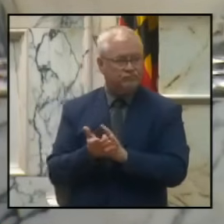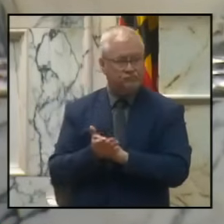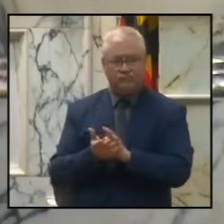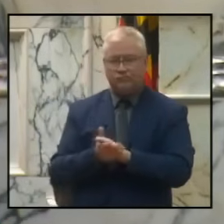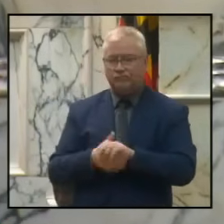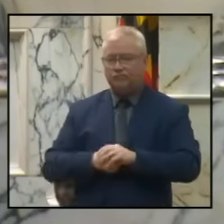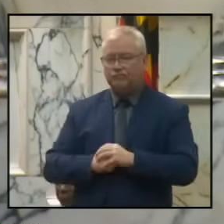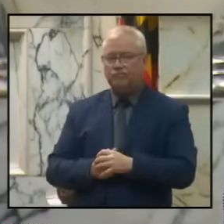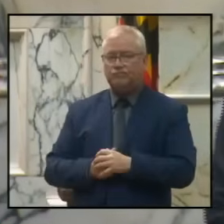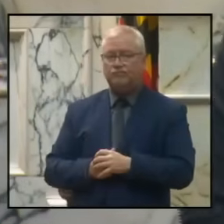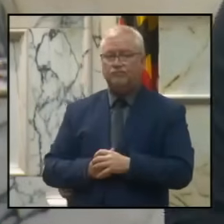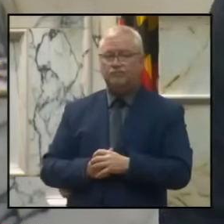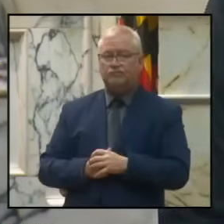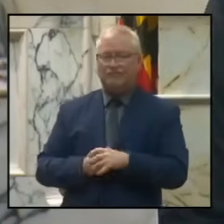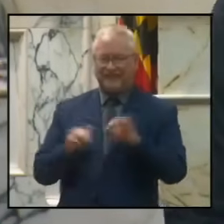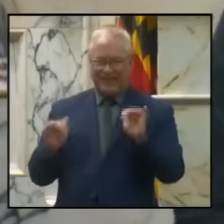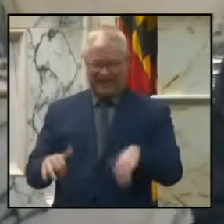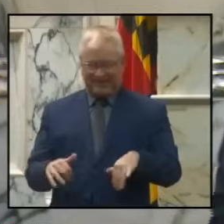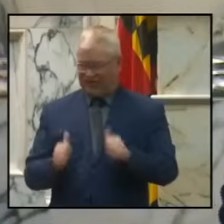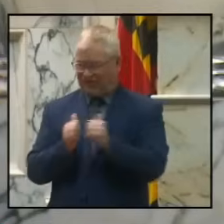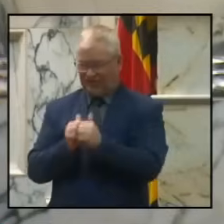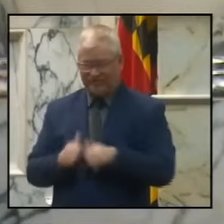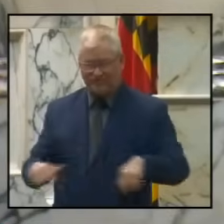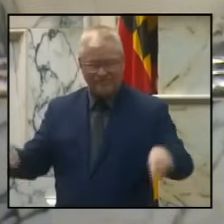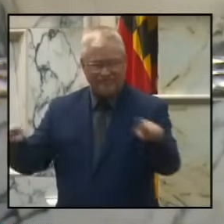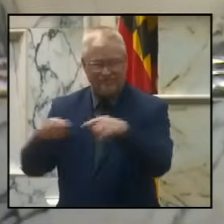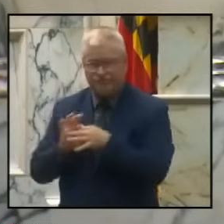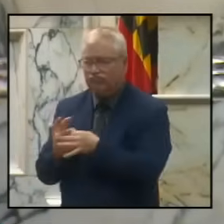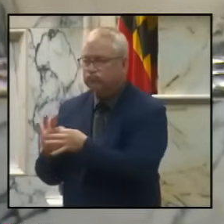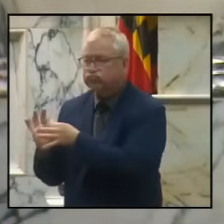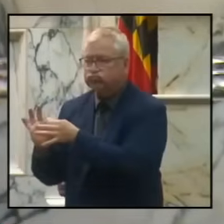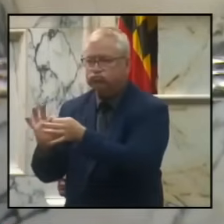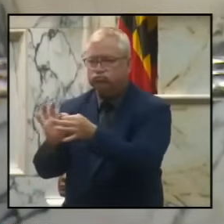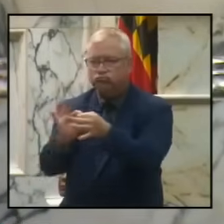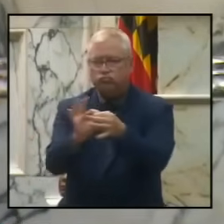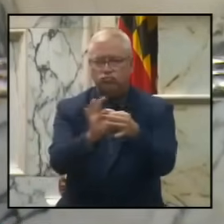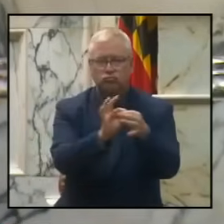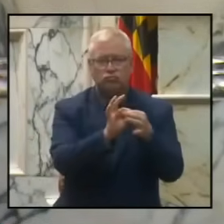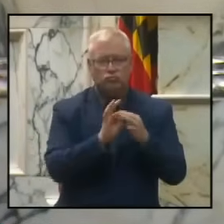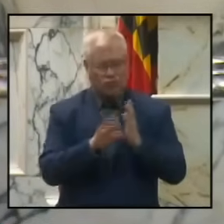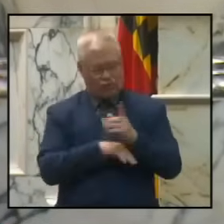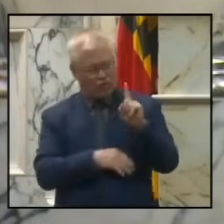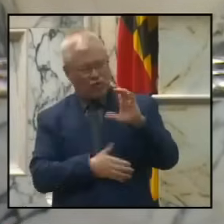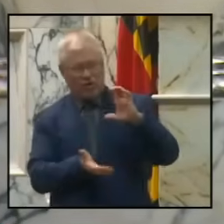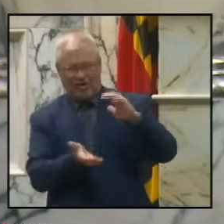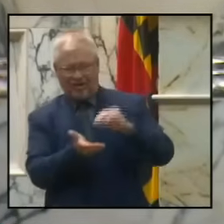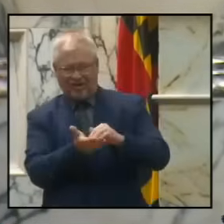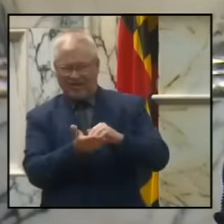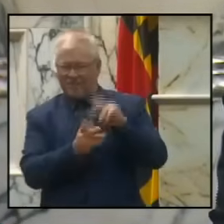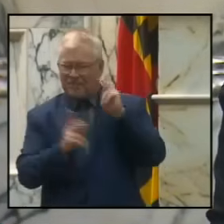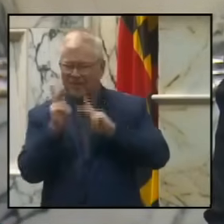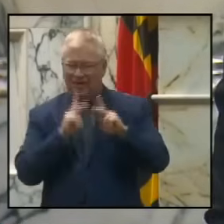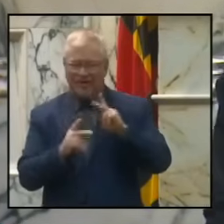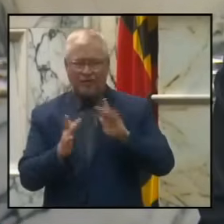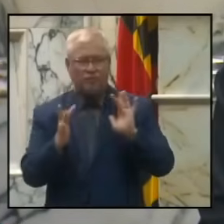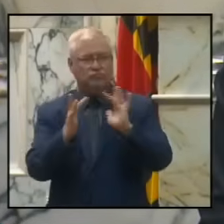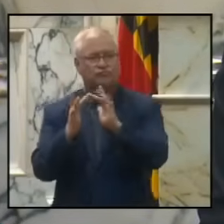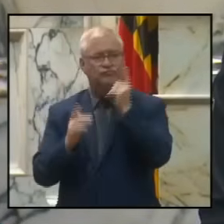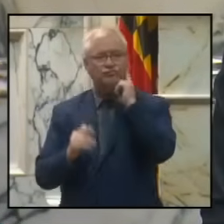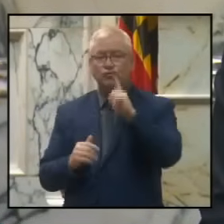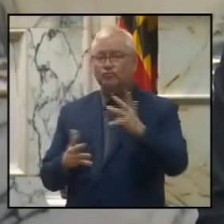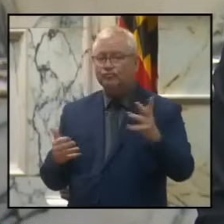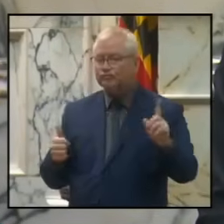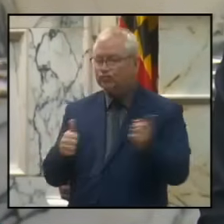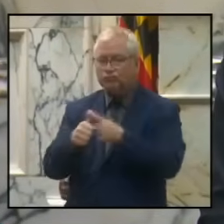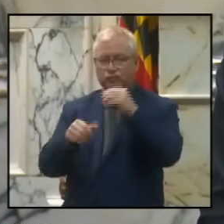That together, we have connected over 100,000 Marylanders to broadband for the first time.